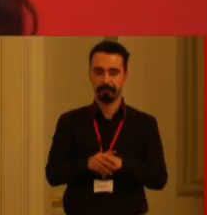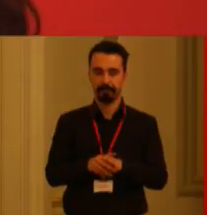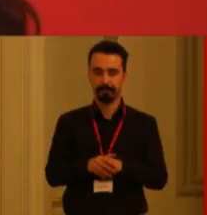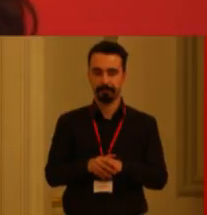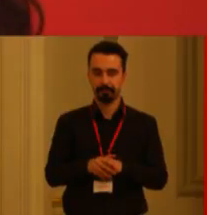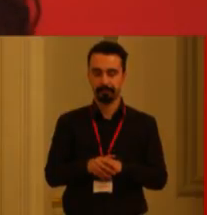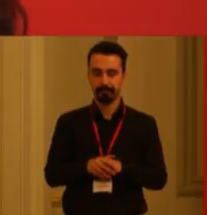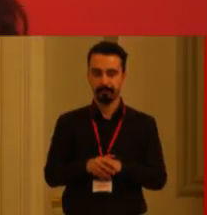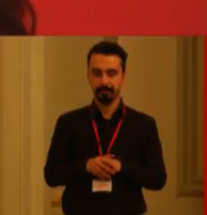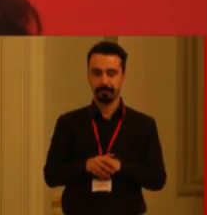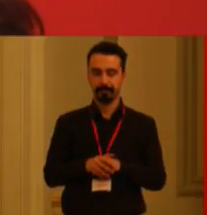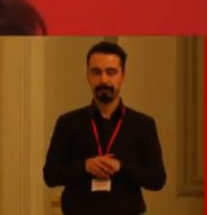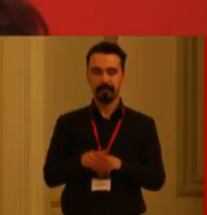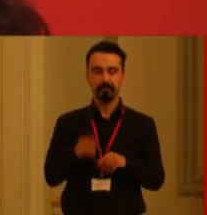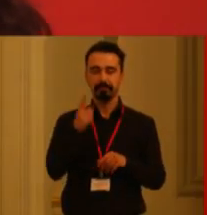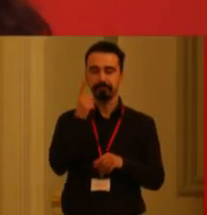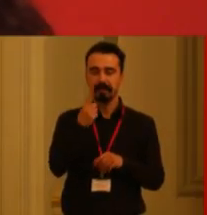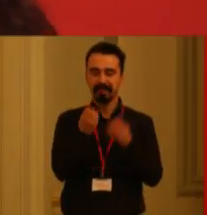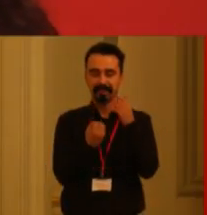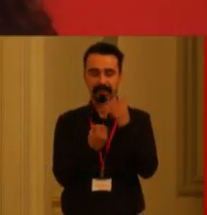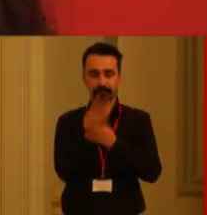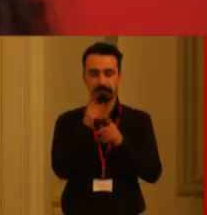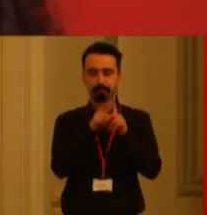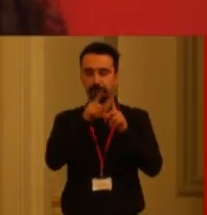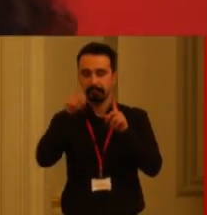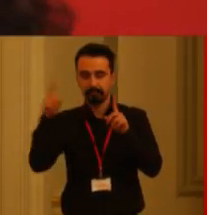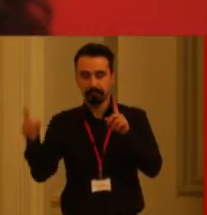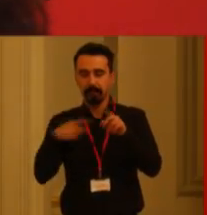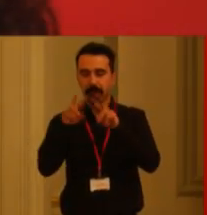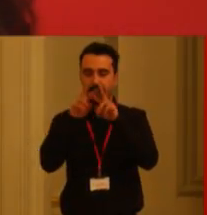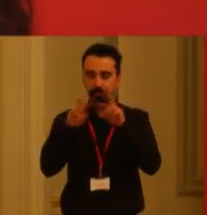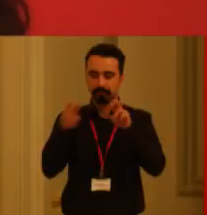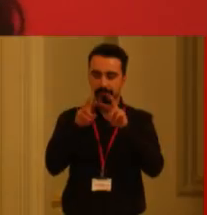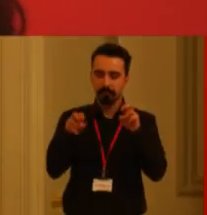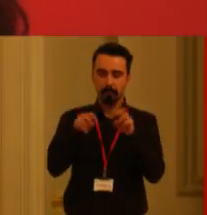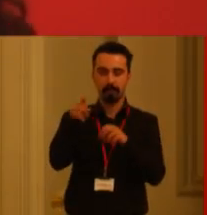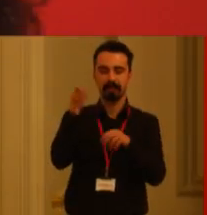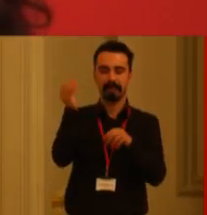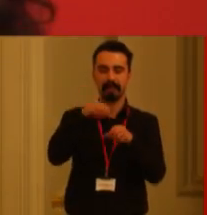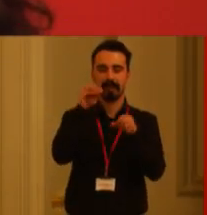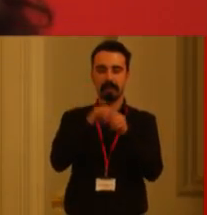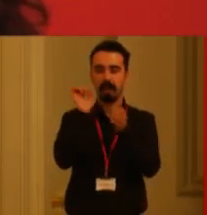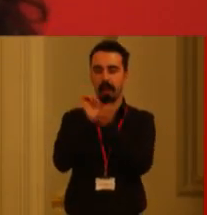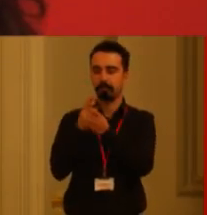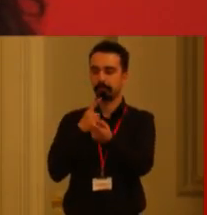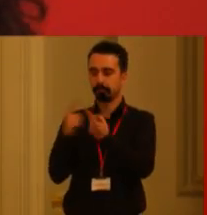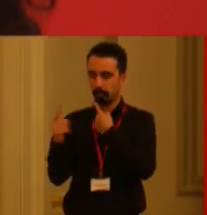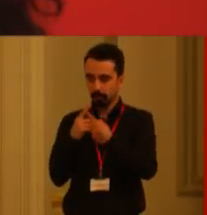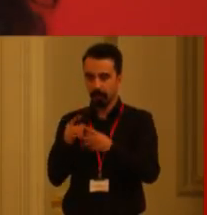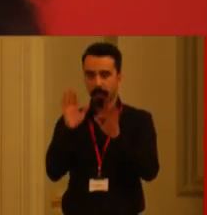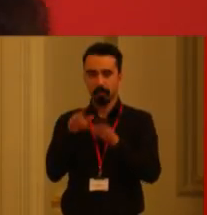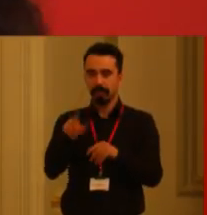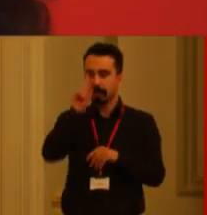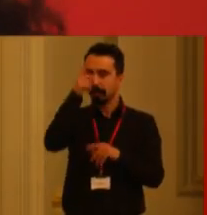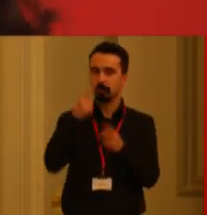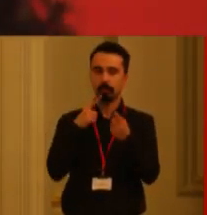they participate in? And the reasons behind that. I can also mention one more thing. And this is what the